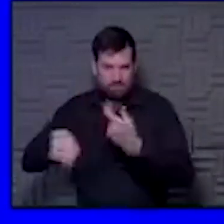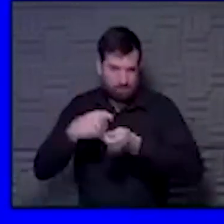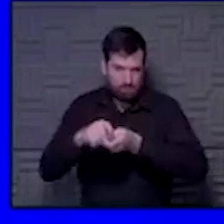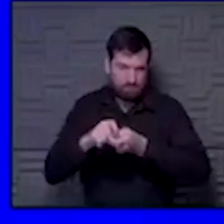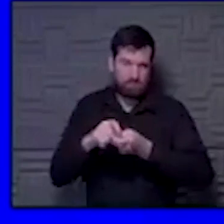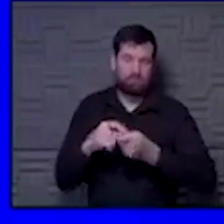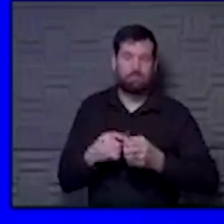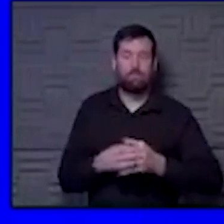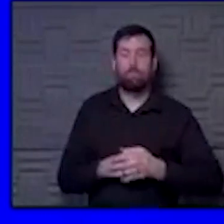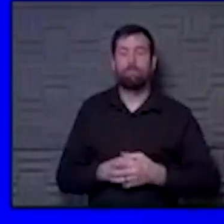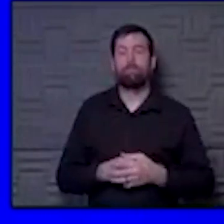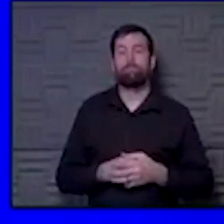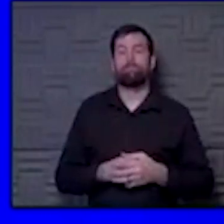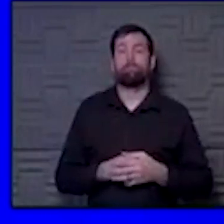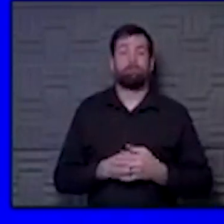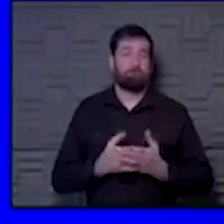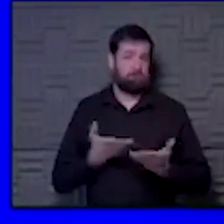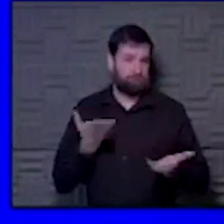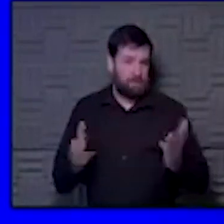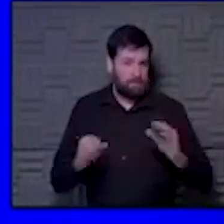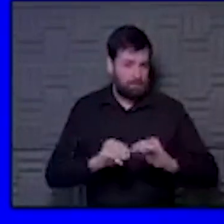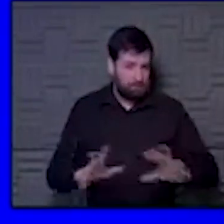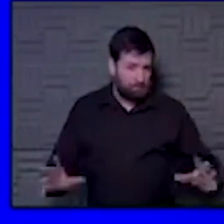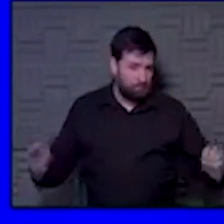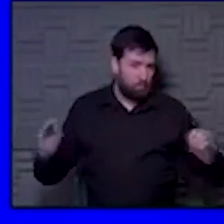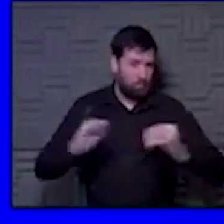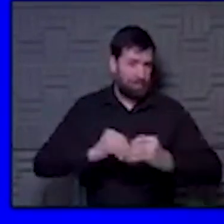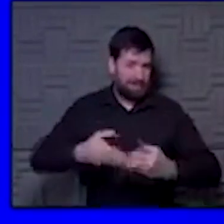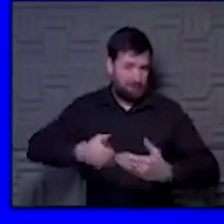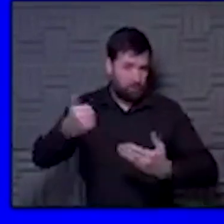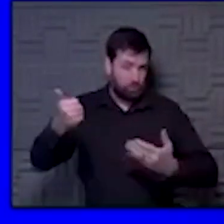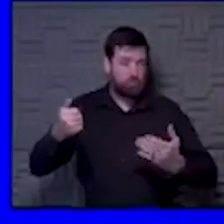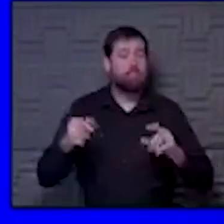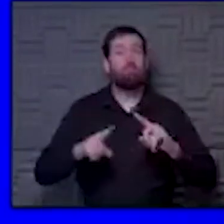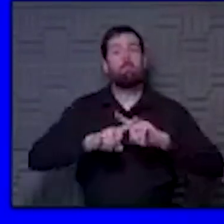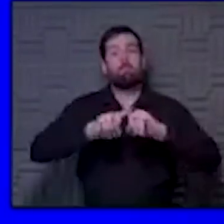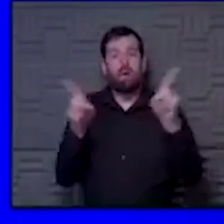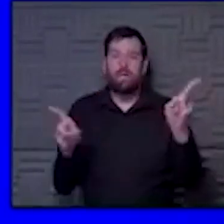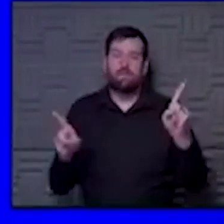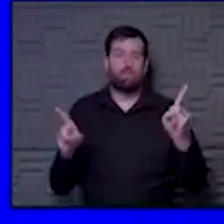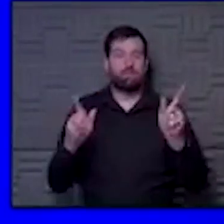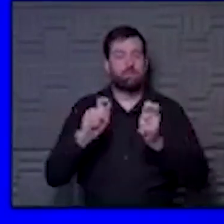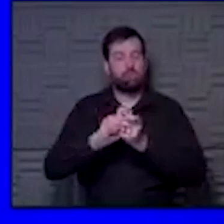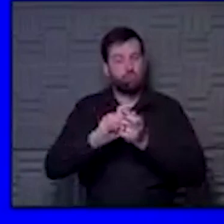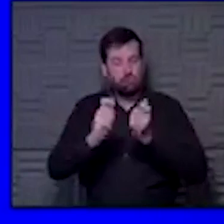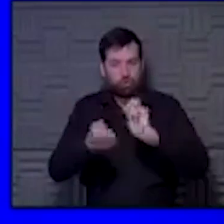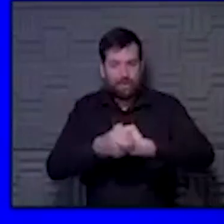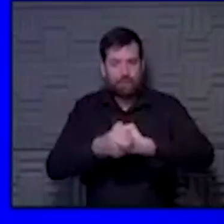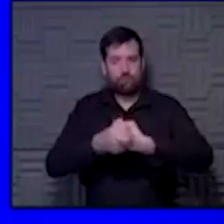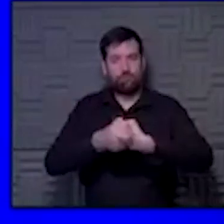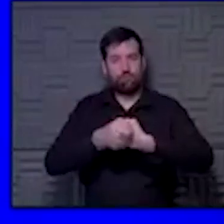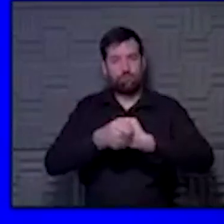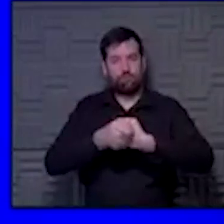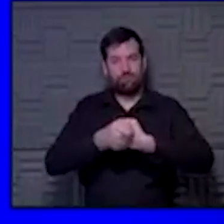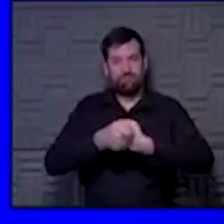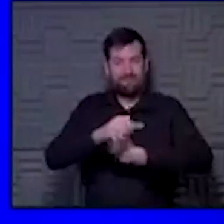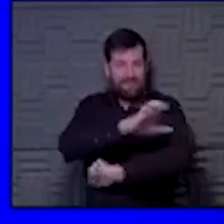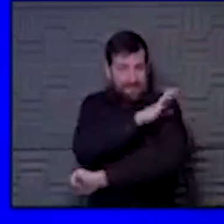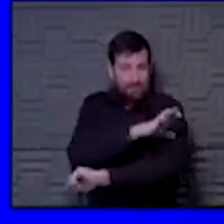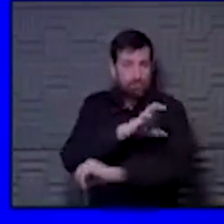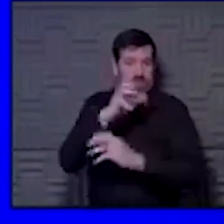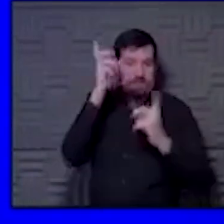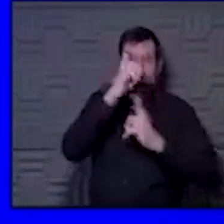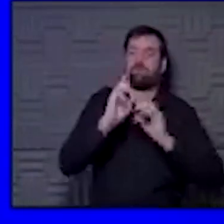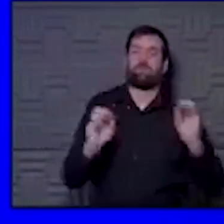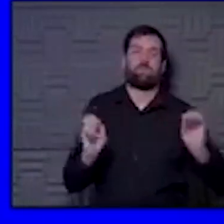well. So it may transfer more easily, be more transmissible, but there's no change in the clinical disease. The